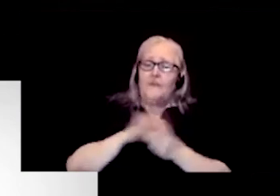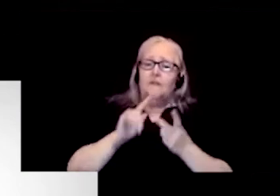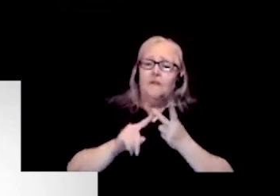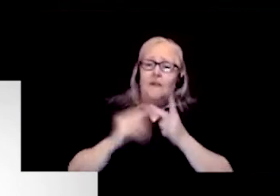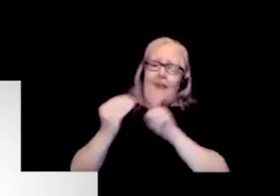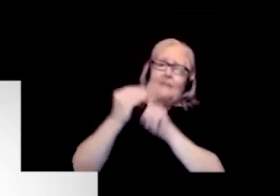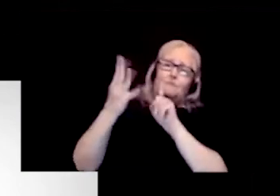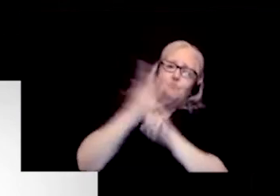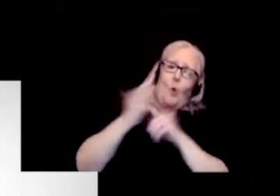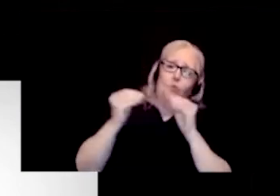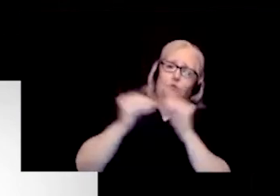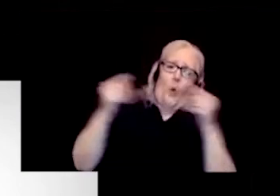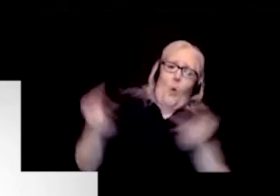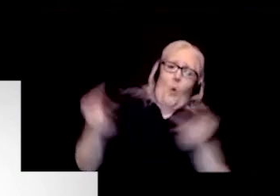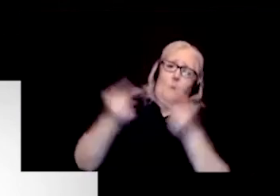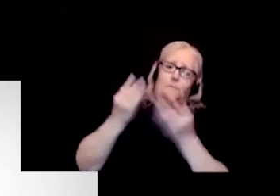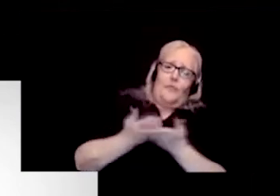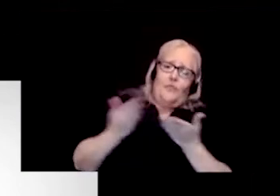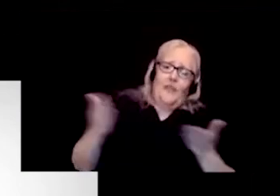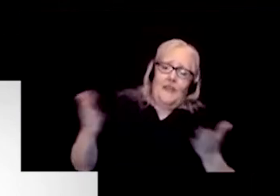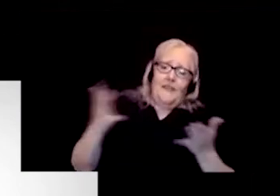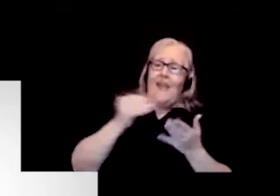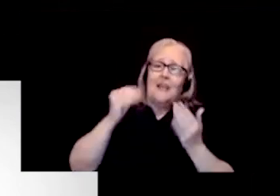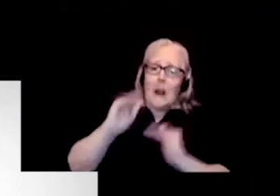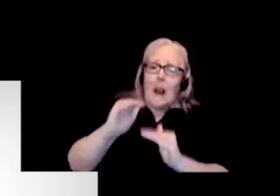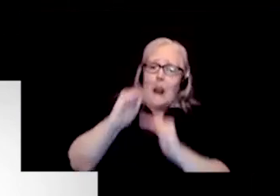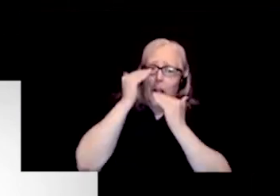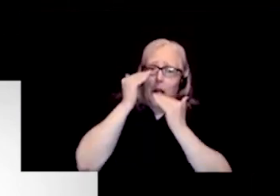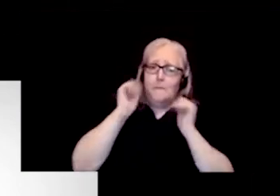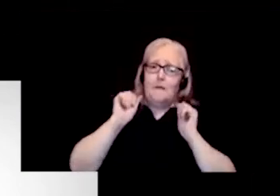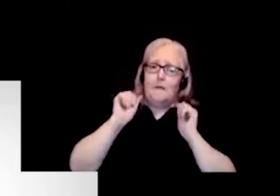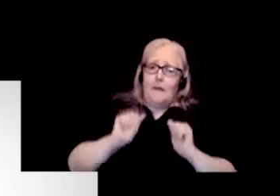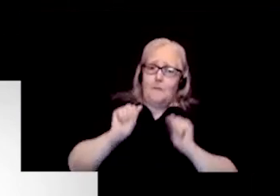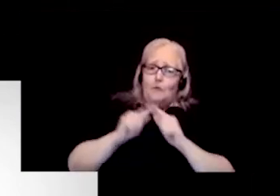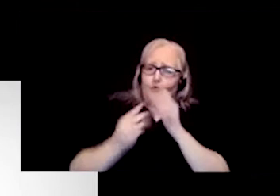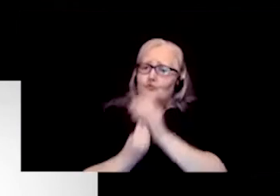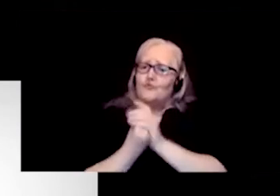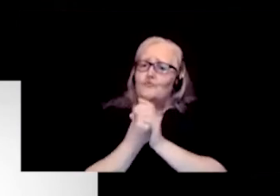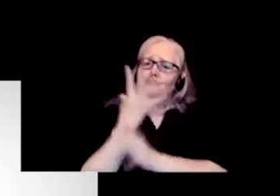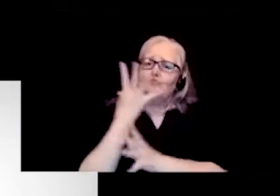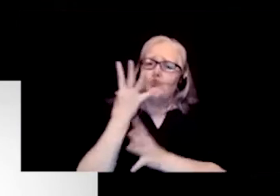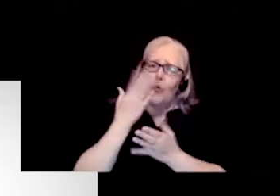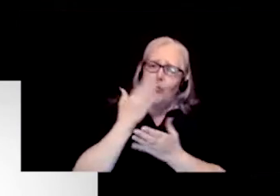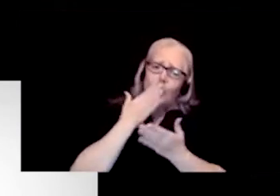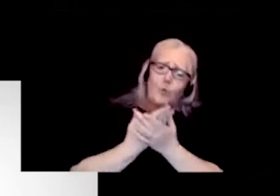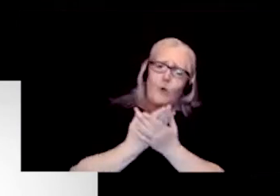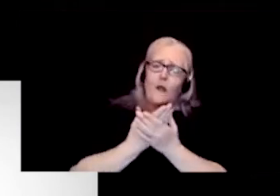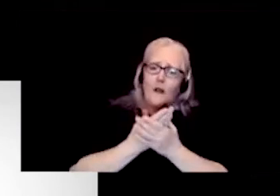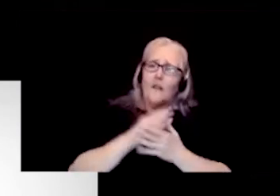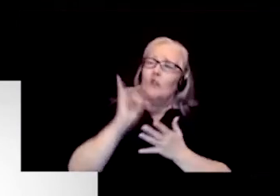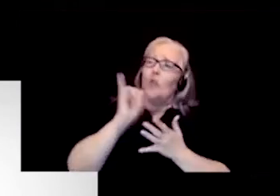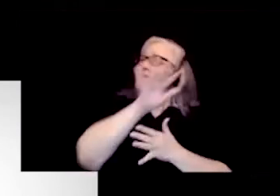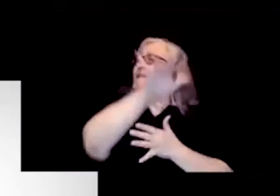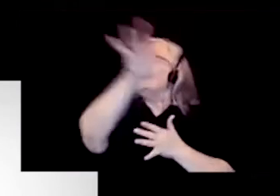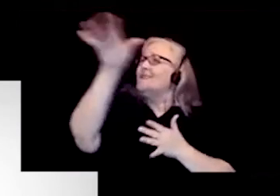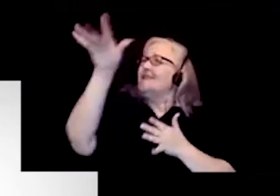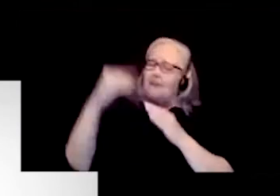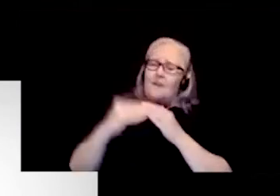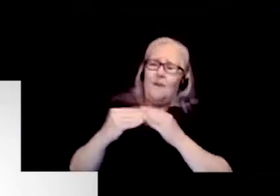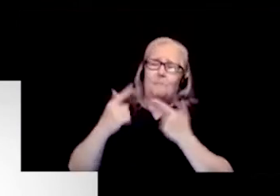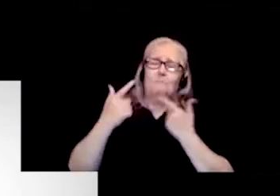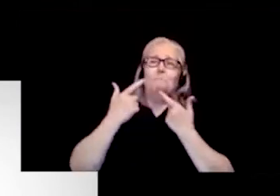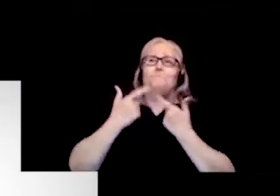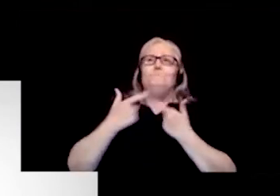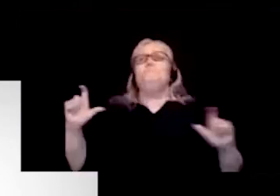and they limit our opportunities to thrive. You see, these social determinants of health play an outsized role on these